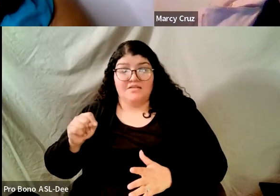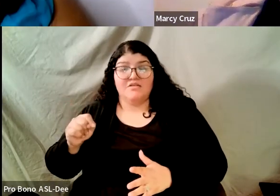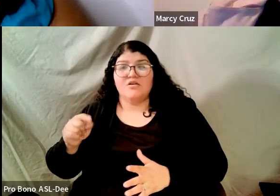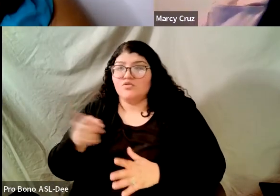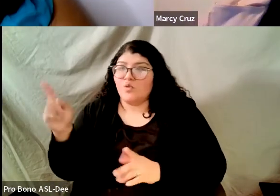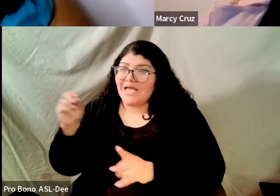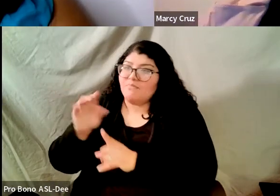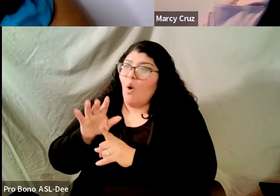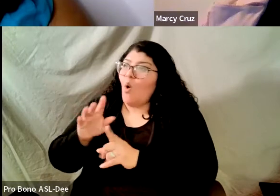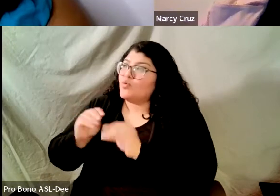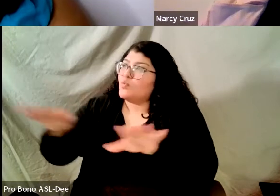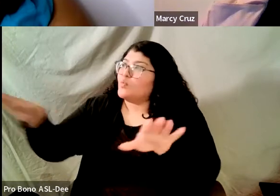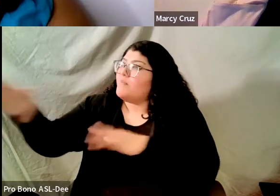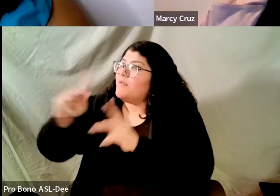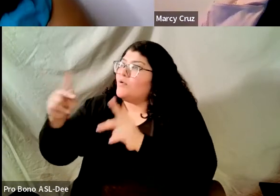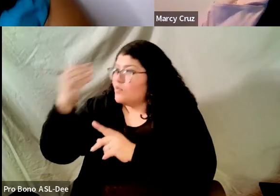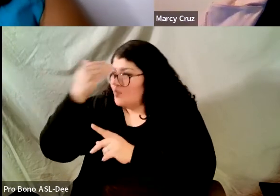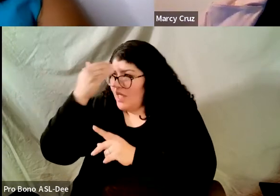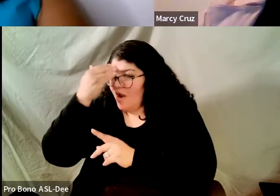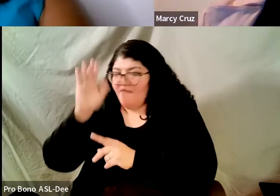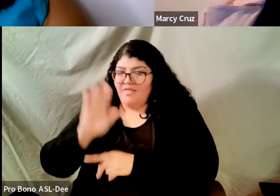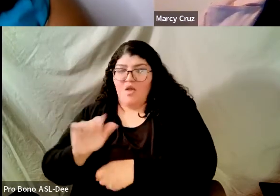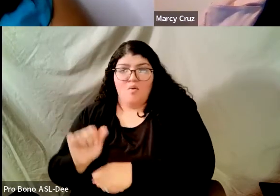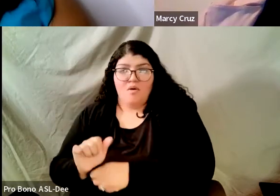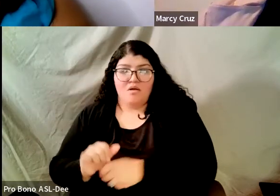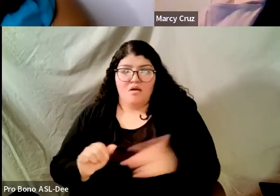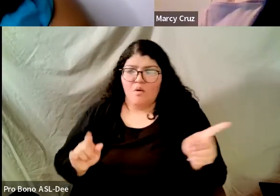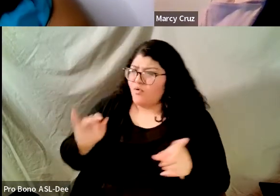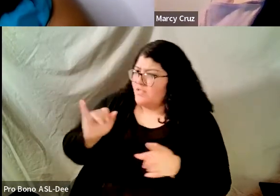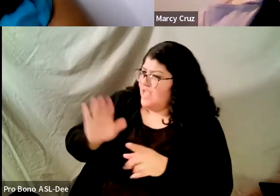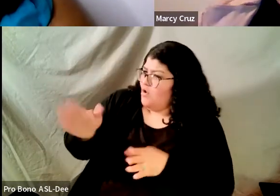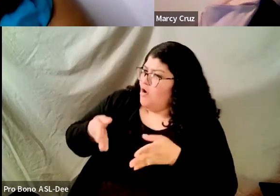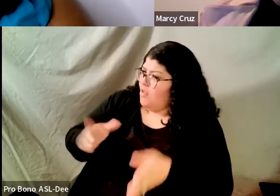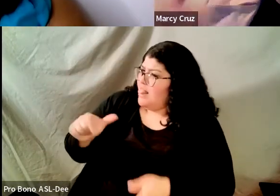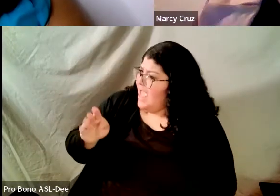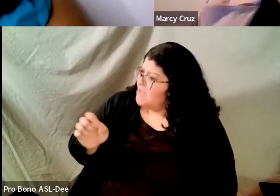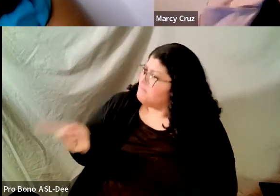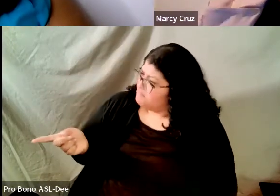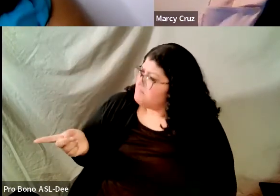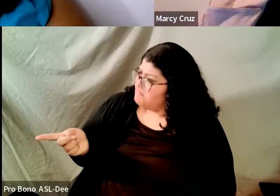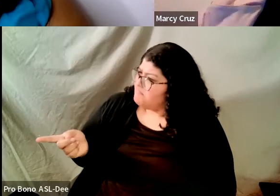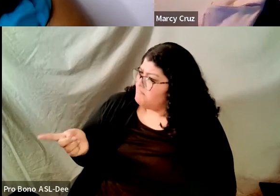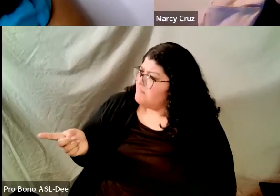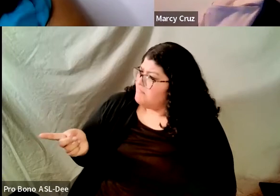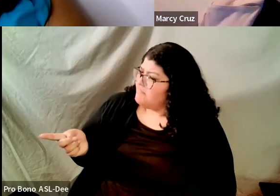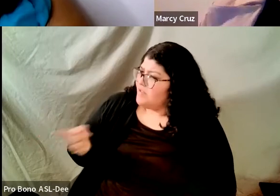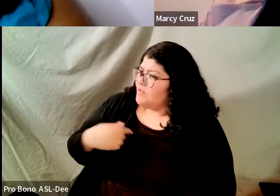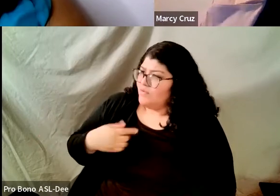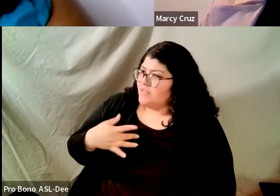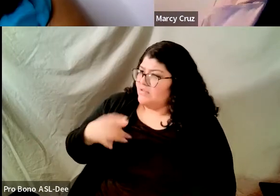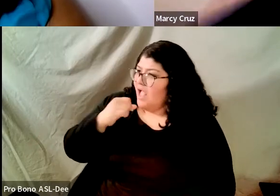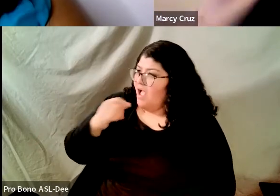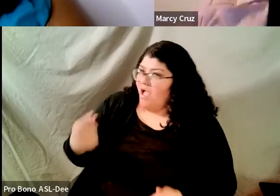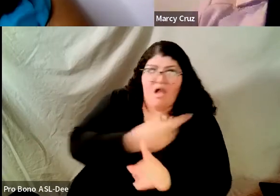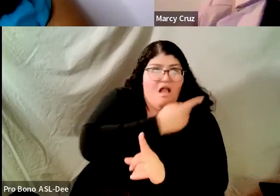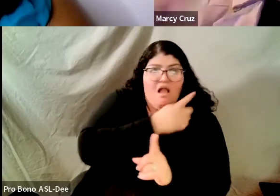You know, you're staying in your lane. Mm-hmm. And I had a conversation about that today. You know, sometimes there's some people that want to do everything. And I could be one of those people